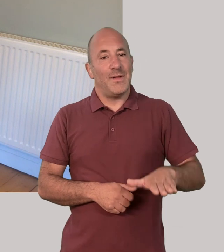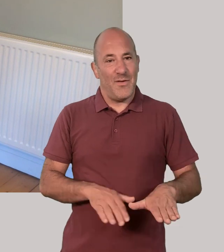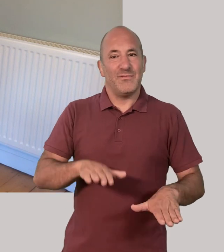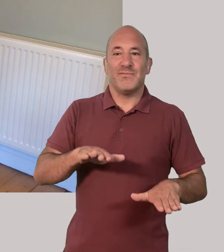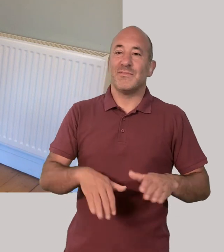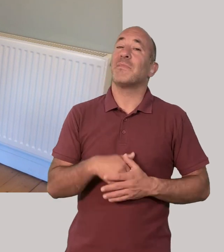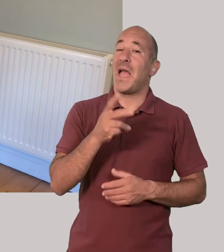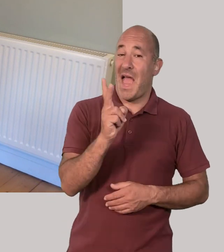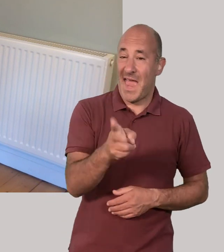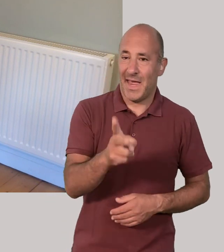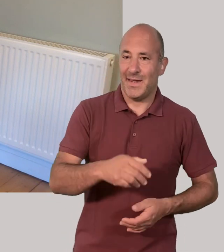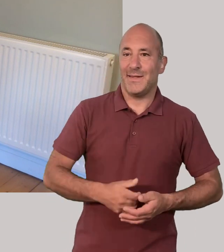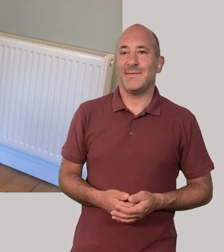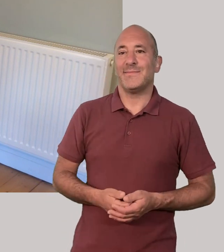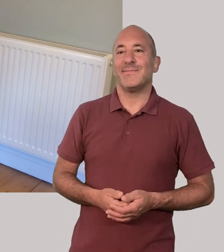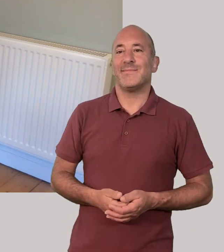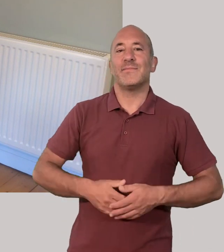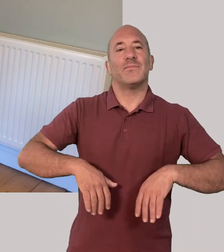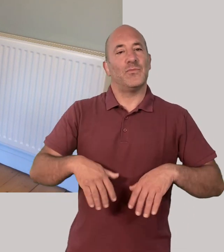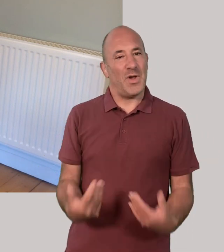And again, relax.